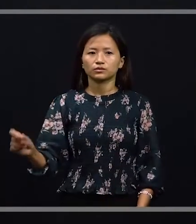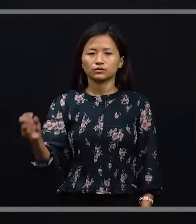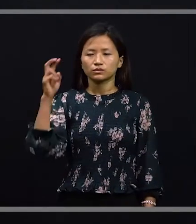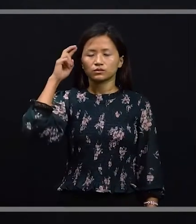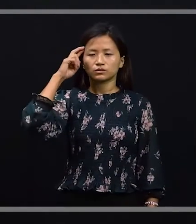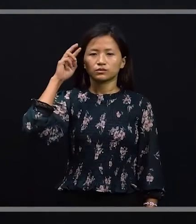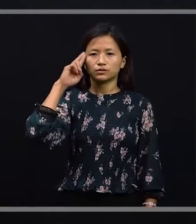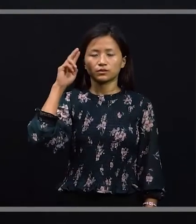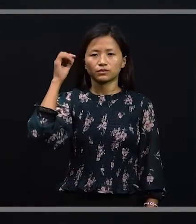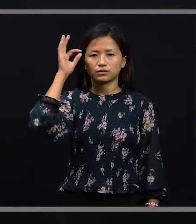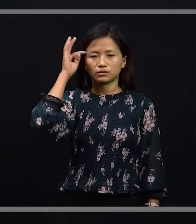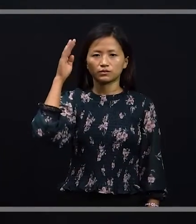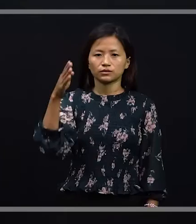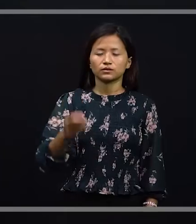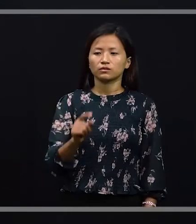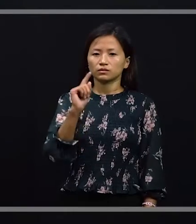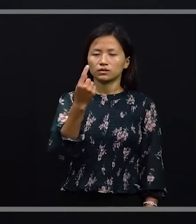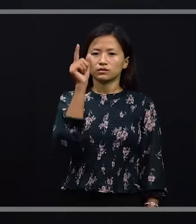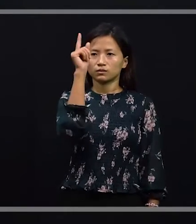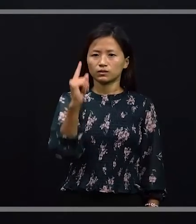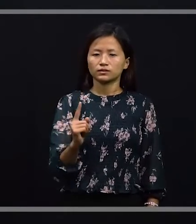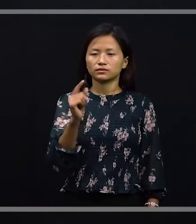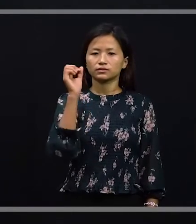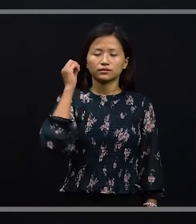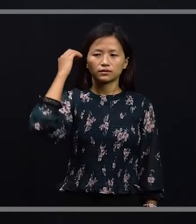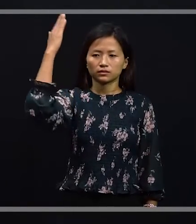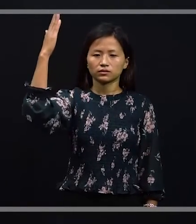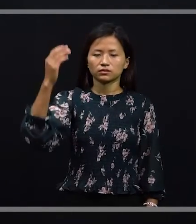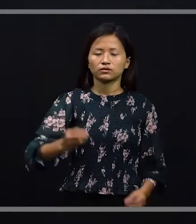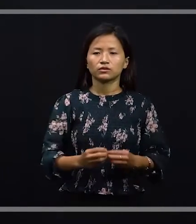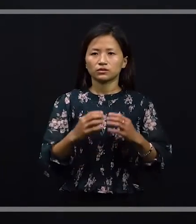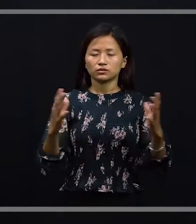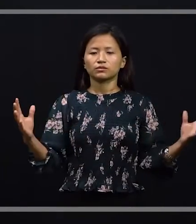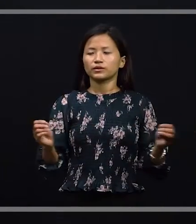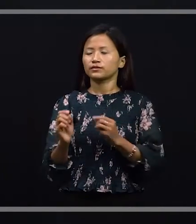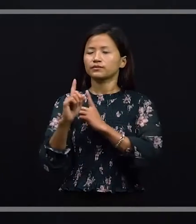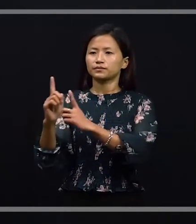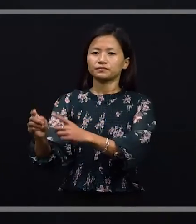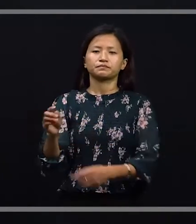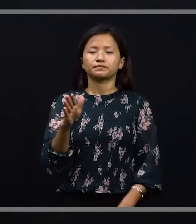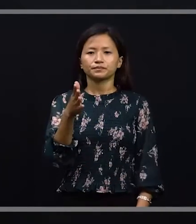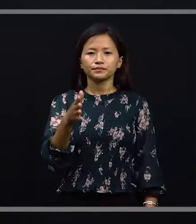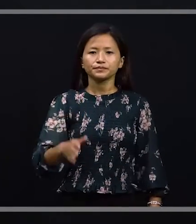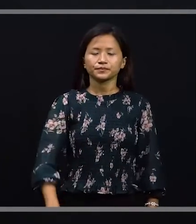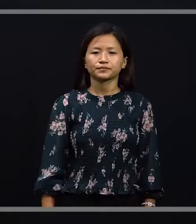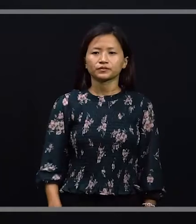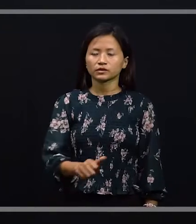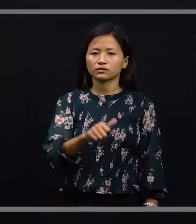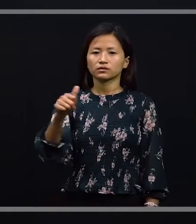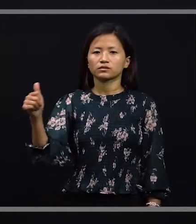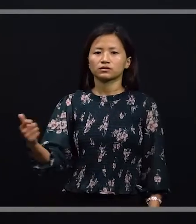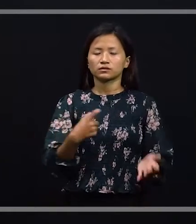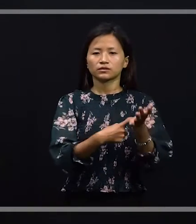education, and it brought a lot of changes in the South Indian society. Then next is Sri Narayana Guru. Similarly